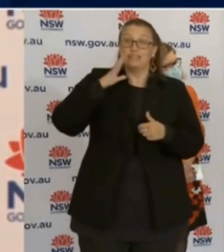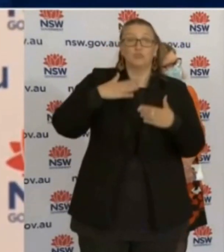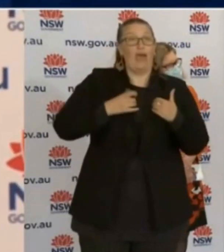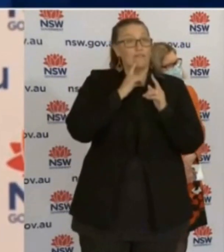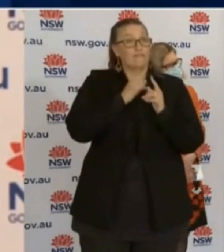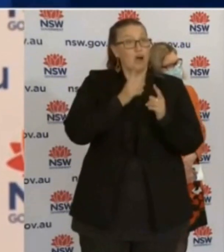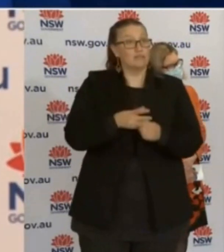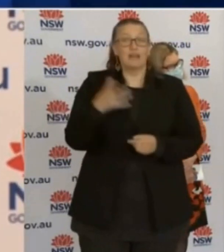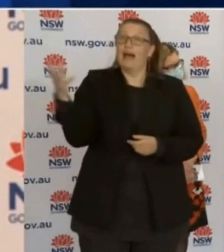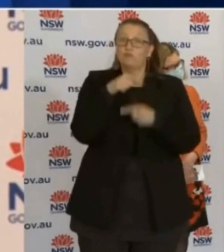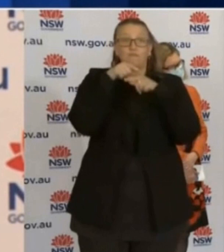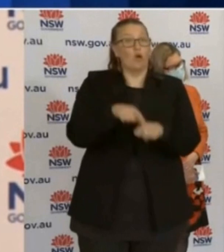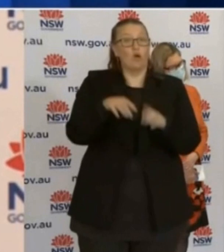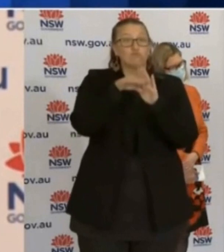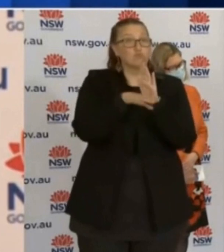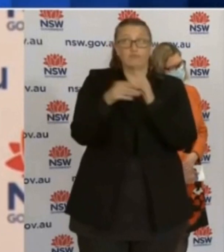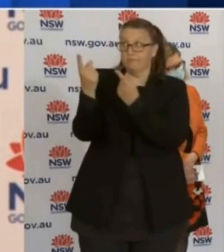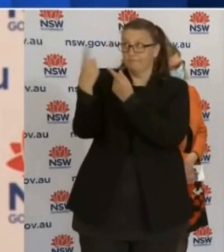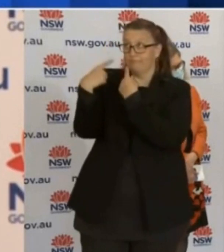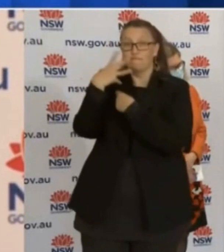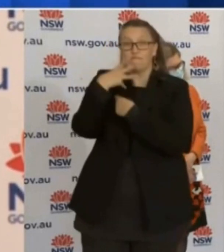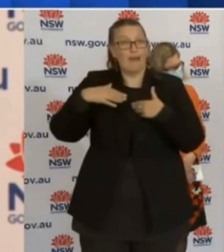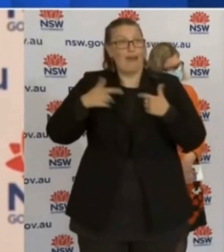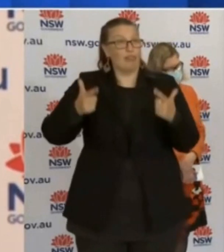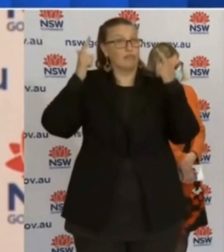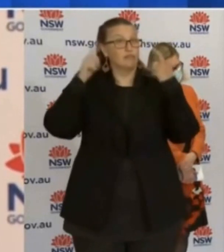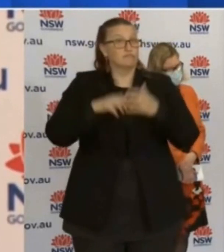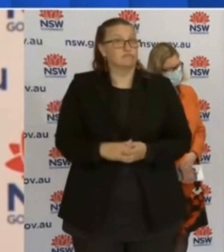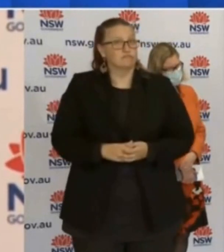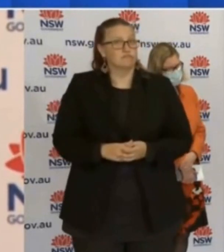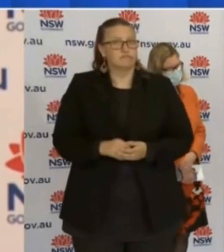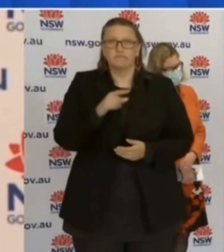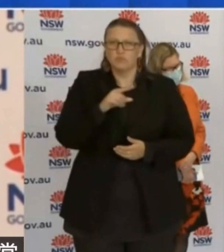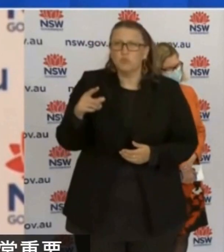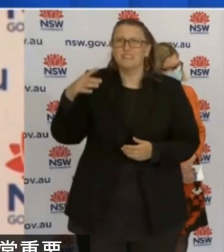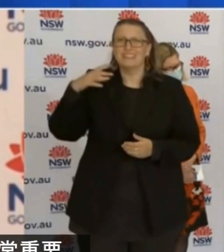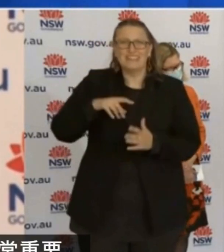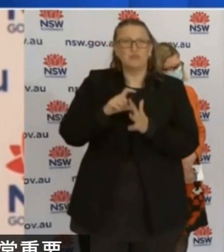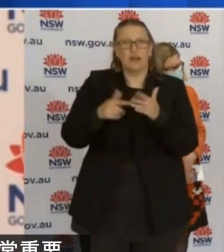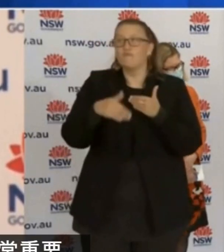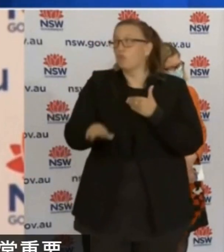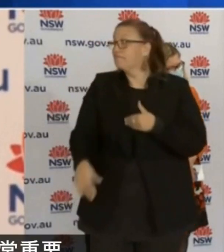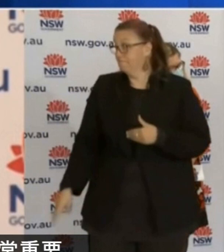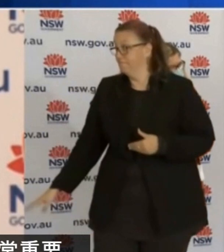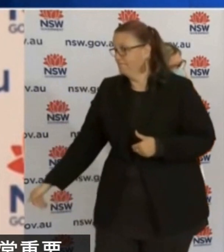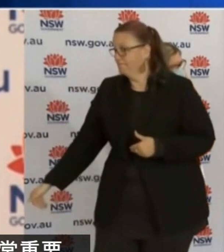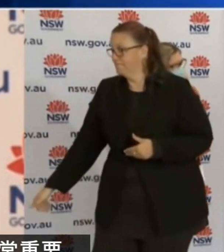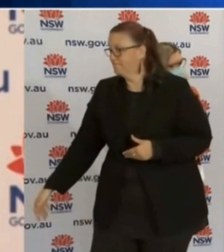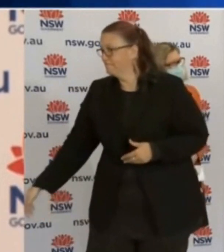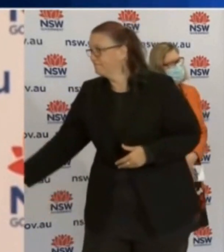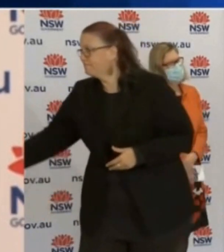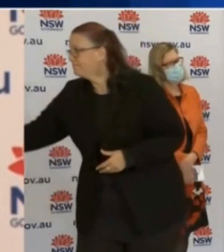our decisions based on the health advice and based on the facts and based on what our populations need moving forward.